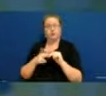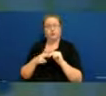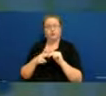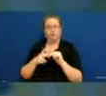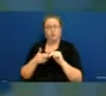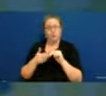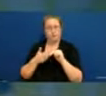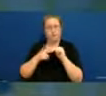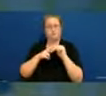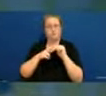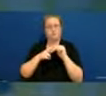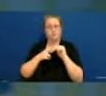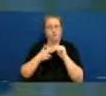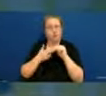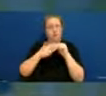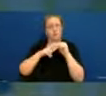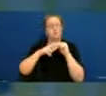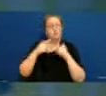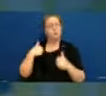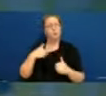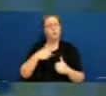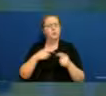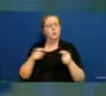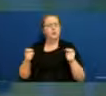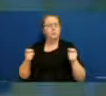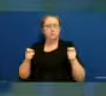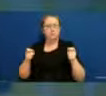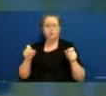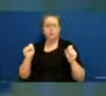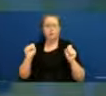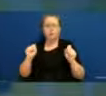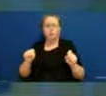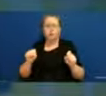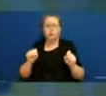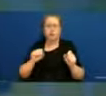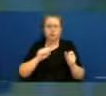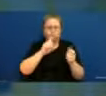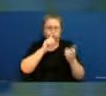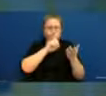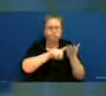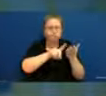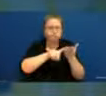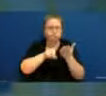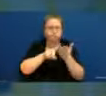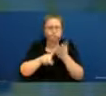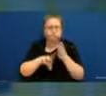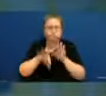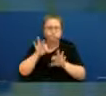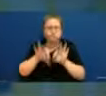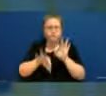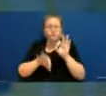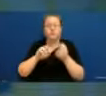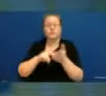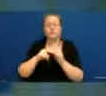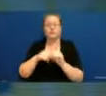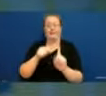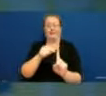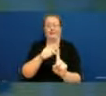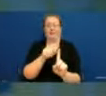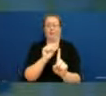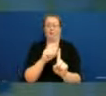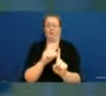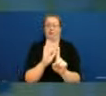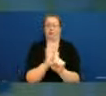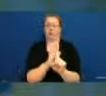able to manage it. As I was mentioning, with public health contact tracing teams, we were doing a good job of finding people, stopping